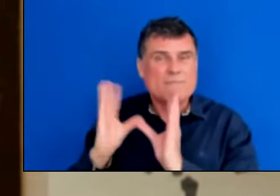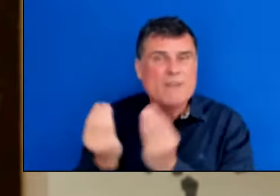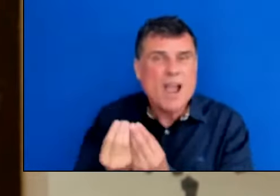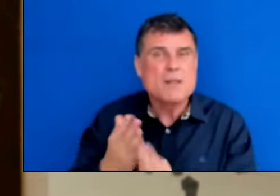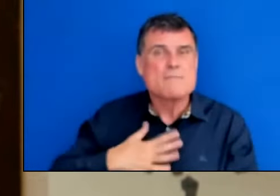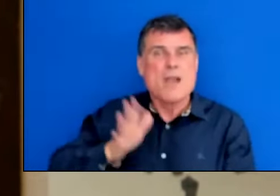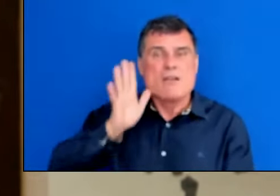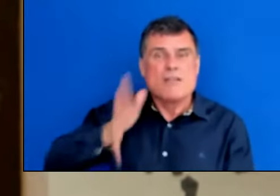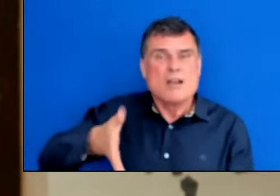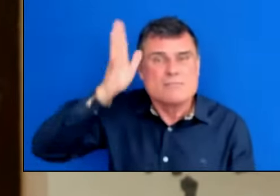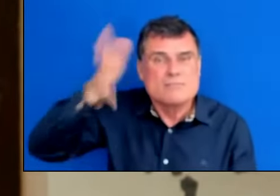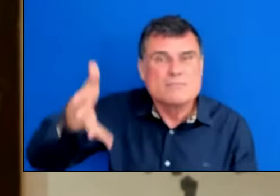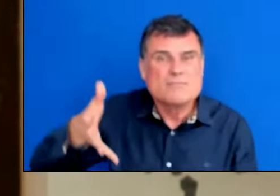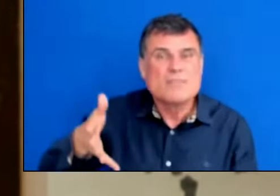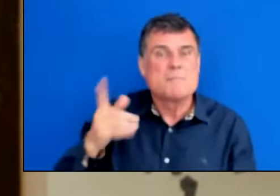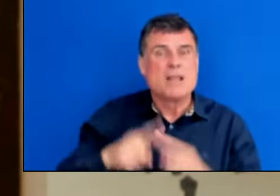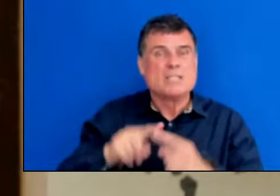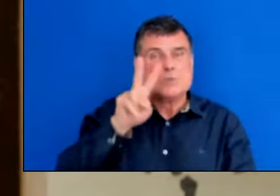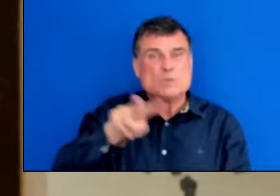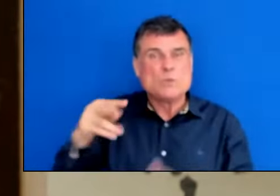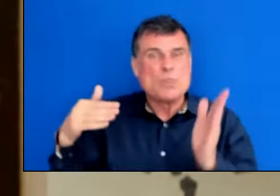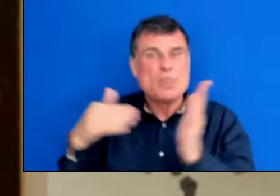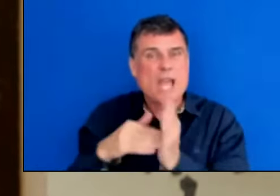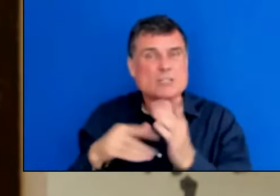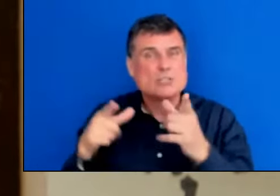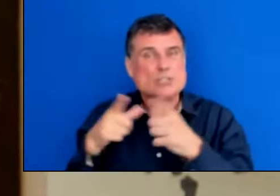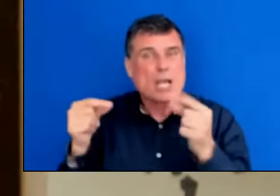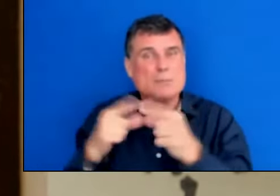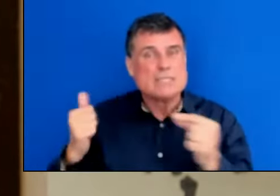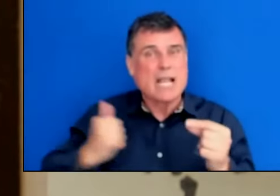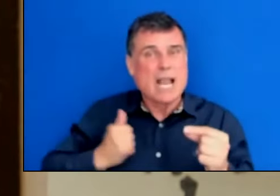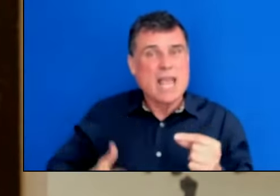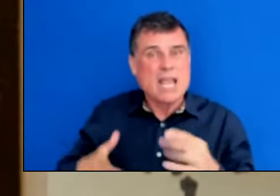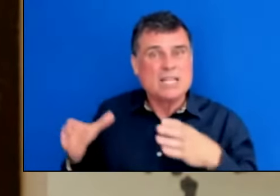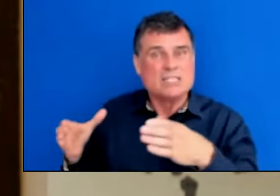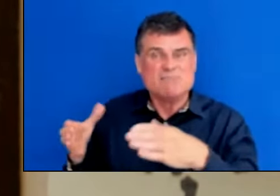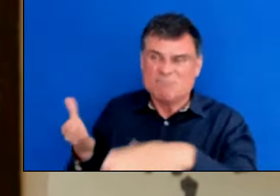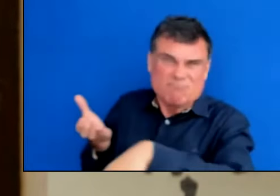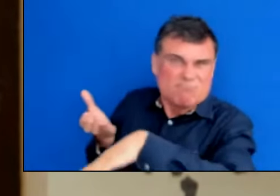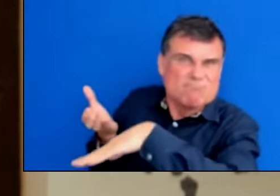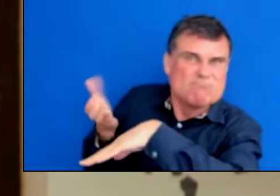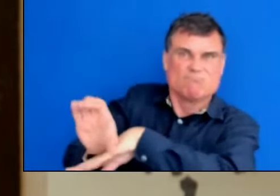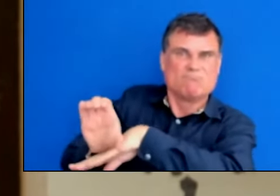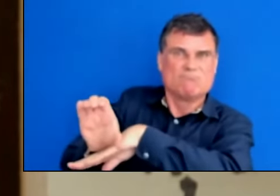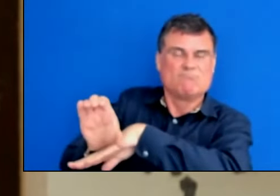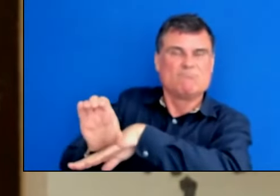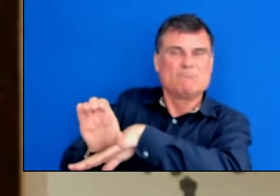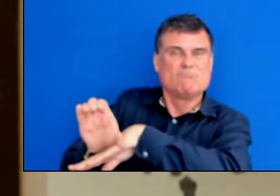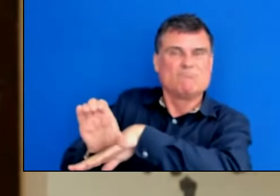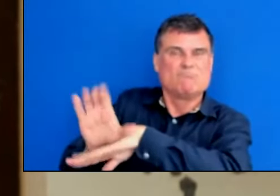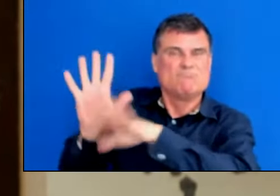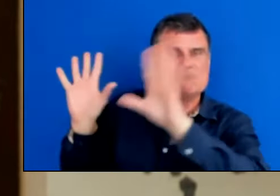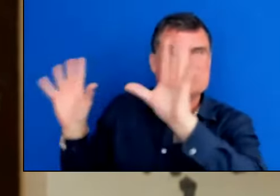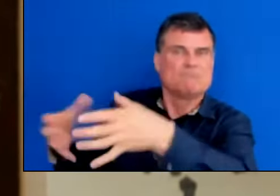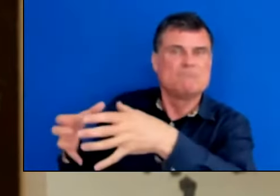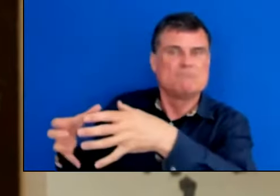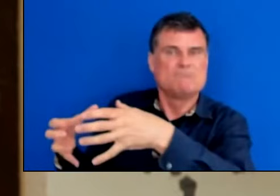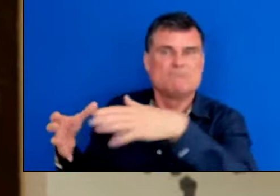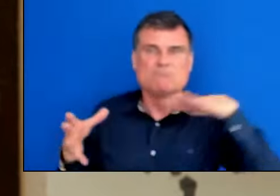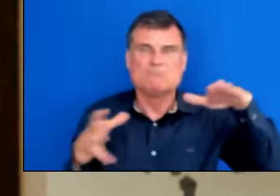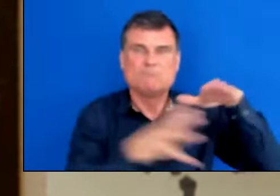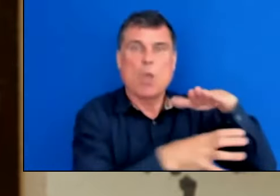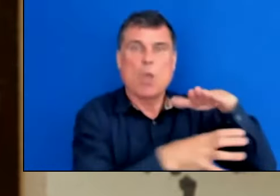and 22,000 Japanese Canadians who were forced to take, I would like